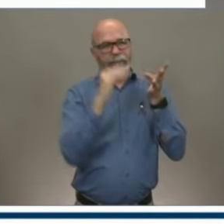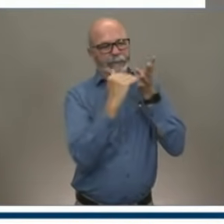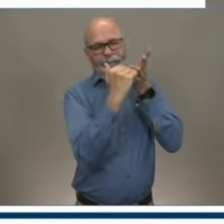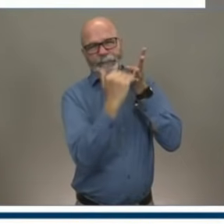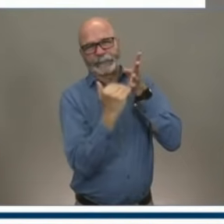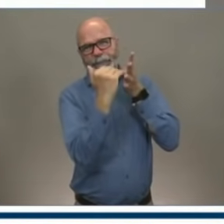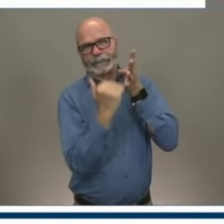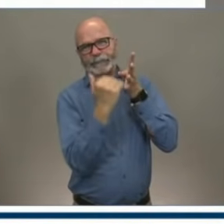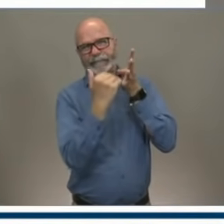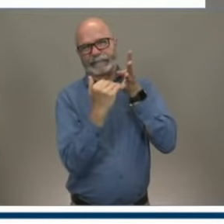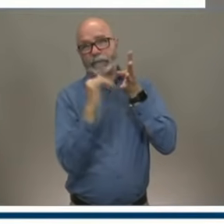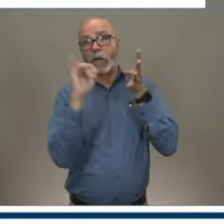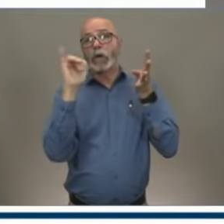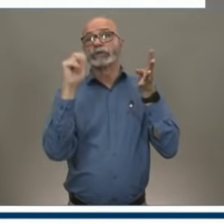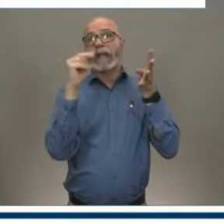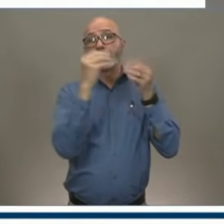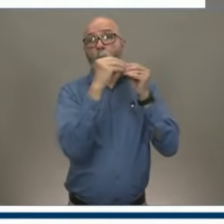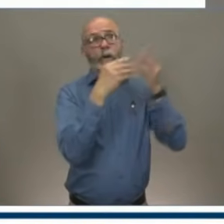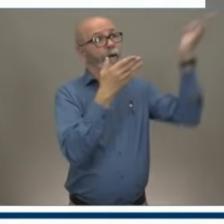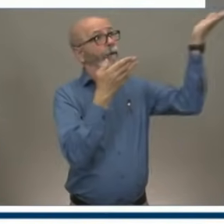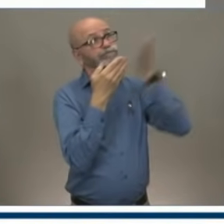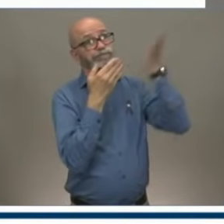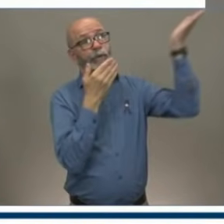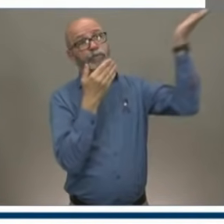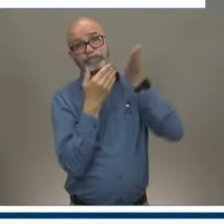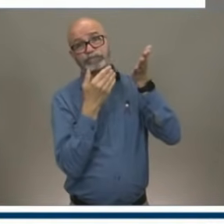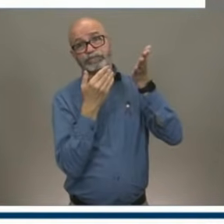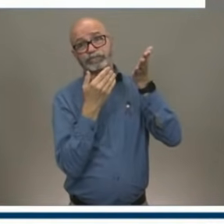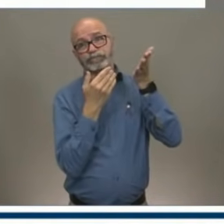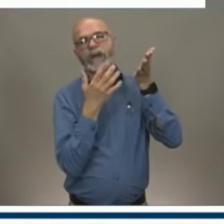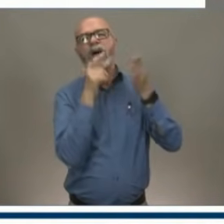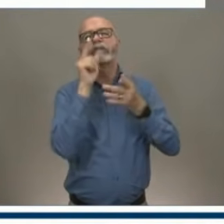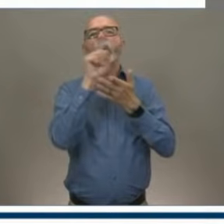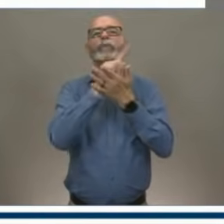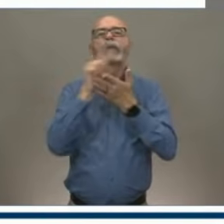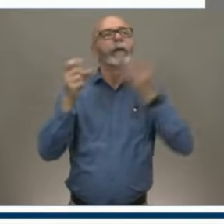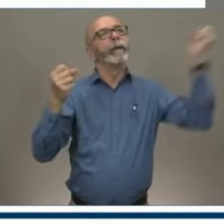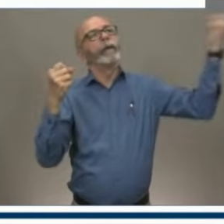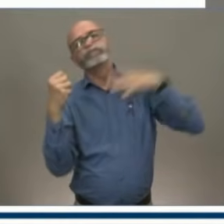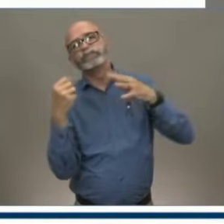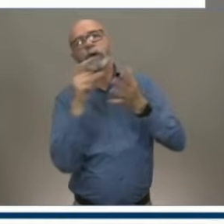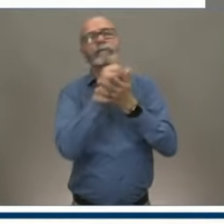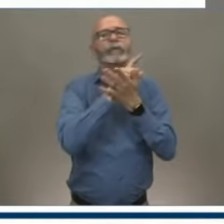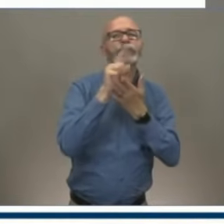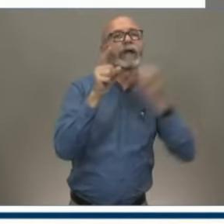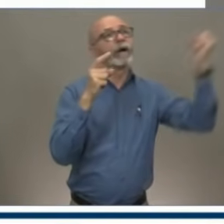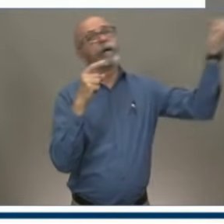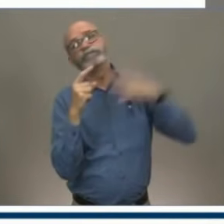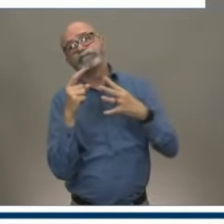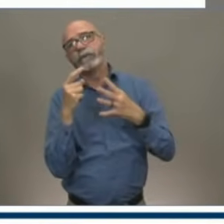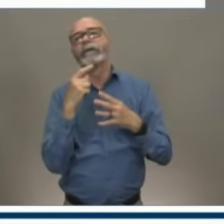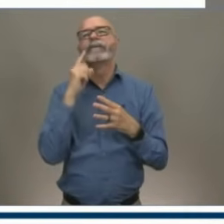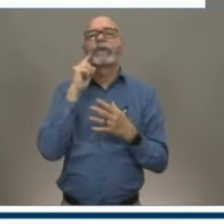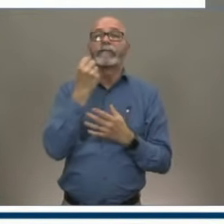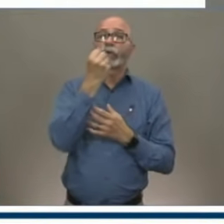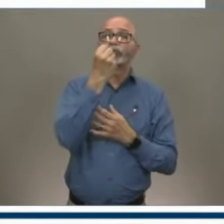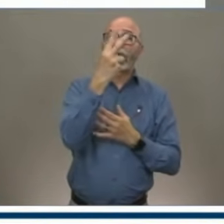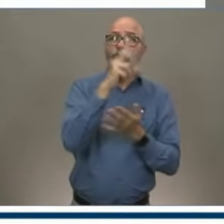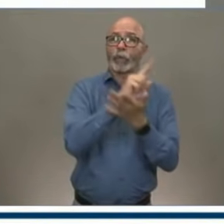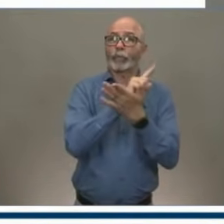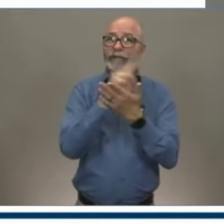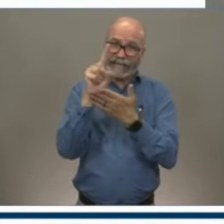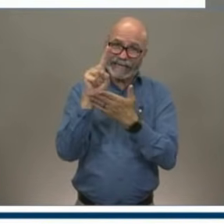it's expected to be small weekly amounts for the first 12 weeks of the year. So we are going to have to work